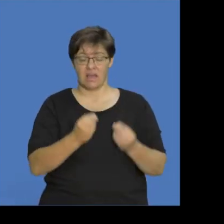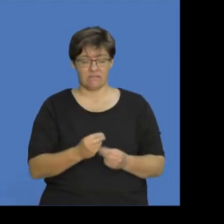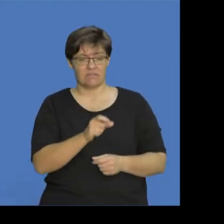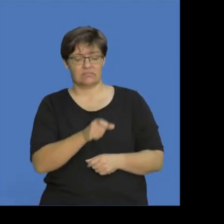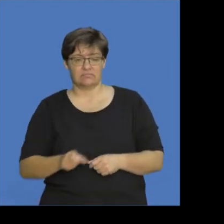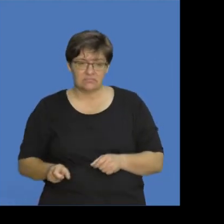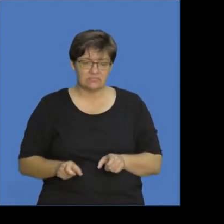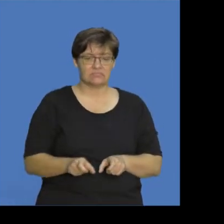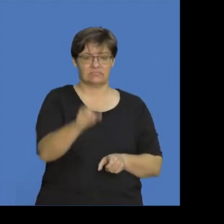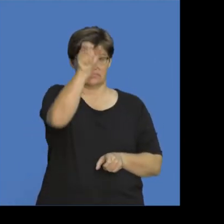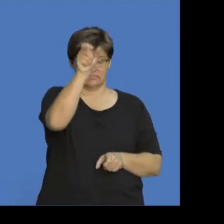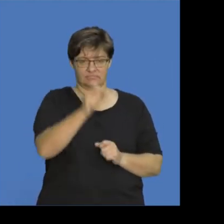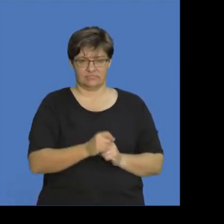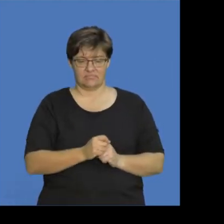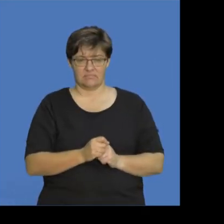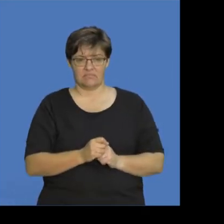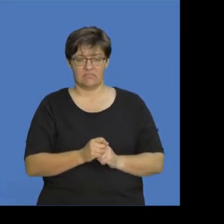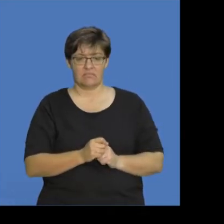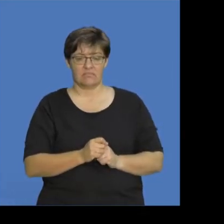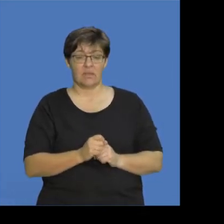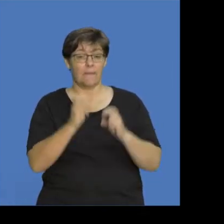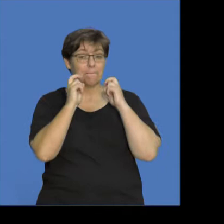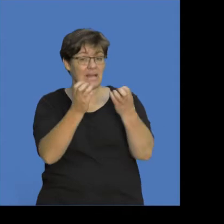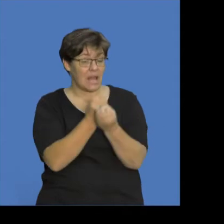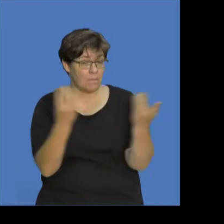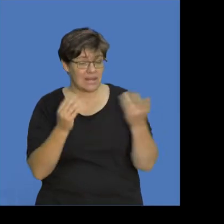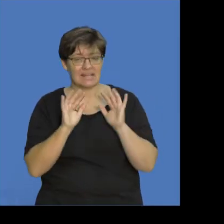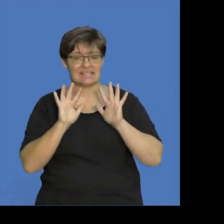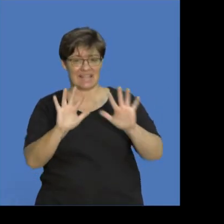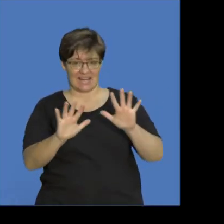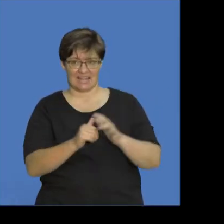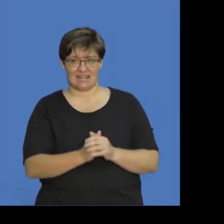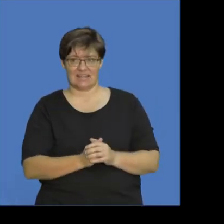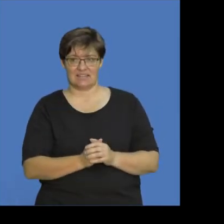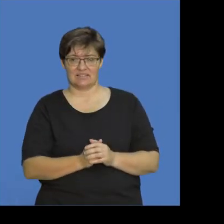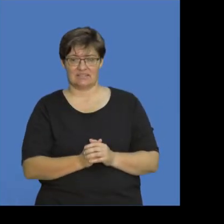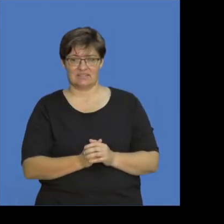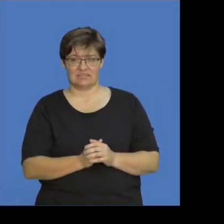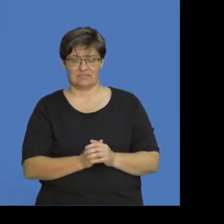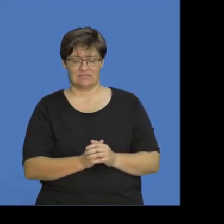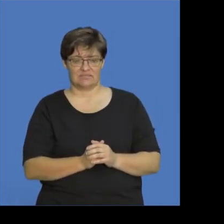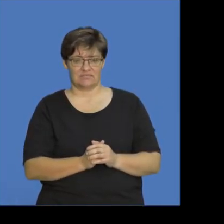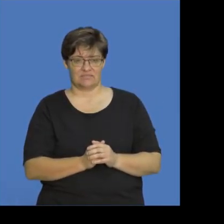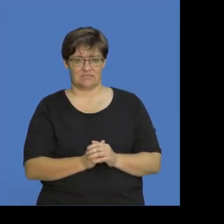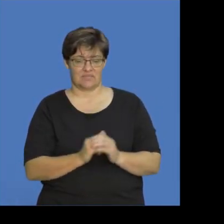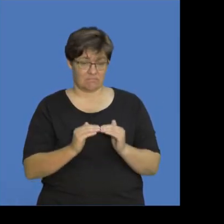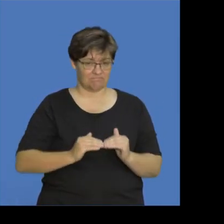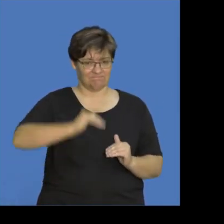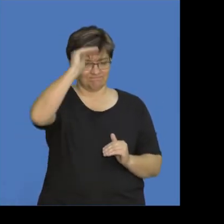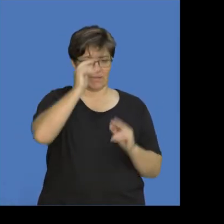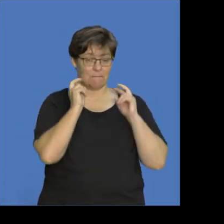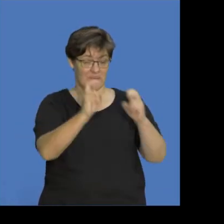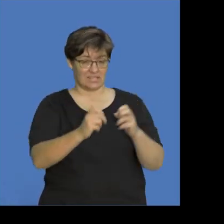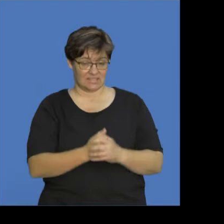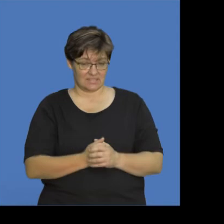about 10 students use bus. This should be 10. Okay, 10 uses a